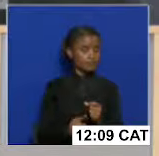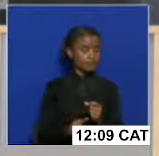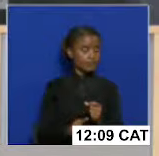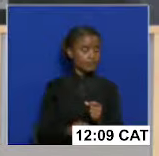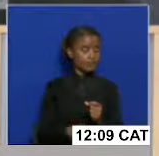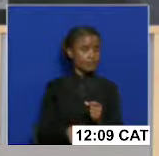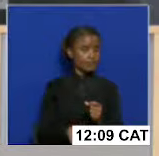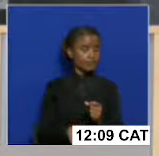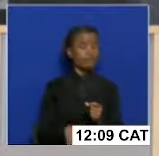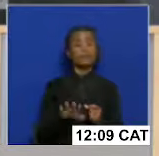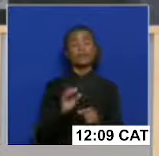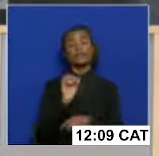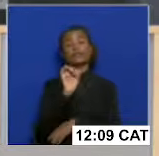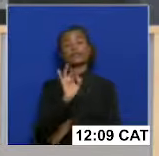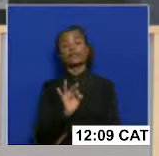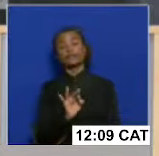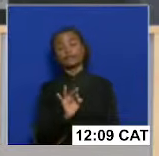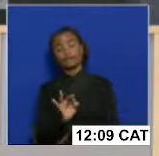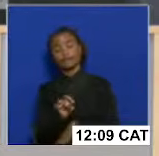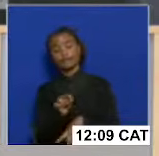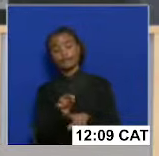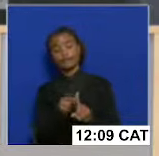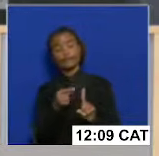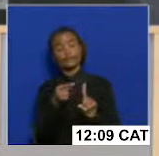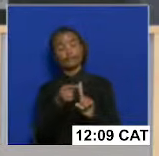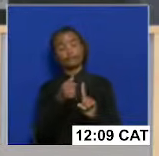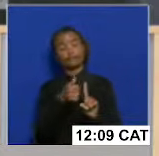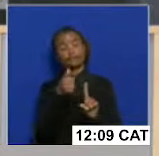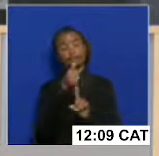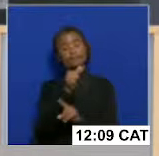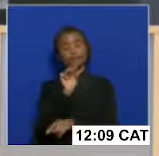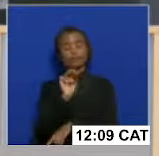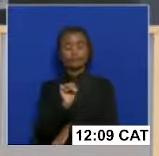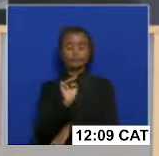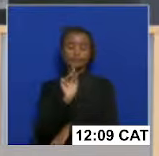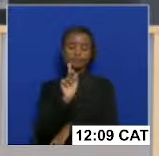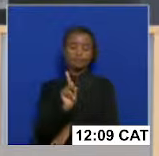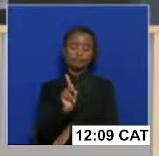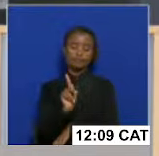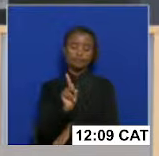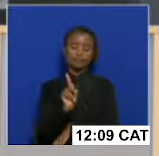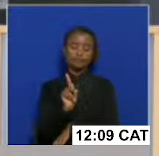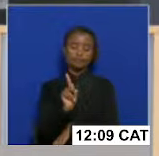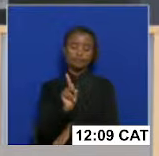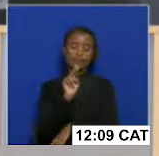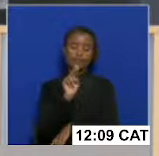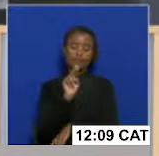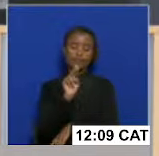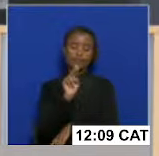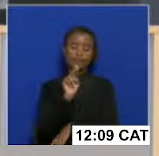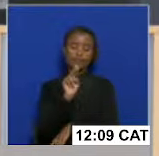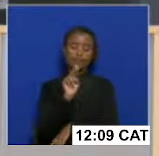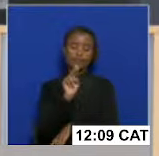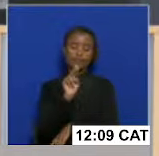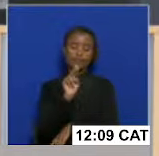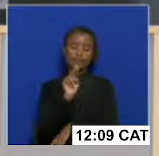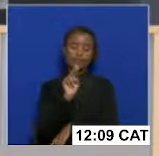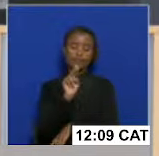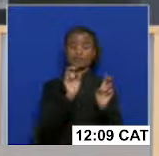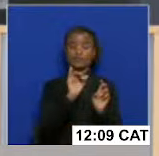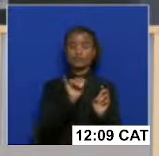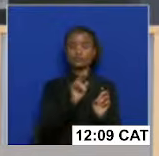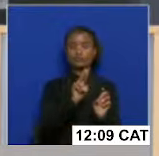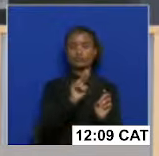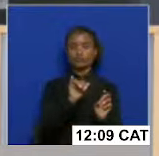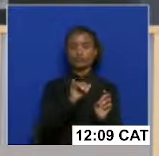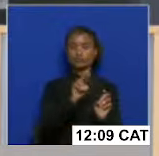Miss Brigadier Mkhwanazi, why call Kesha Stolz Juju on